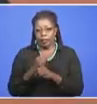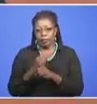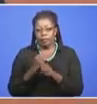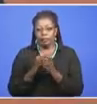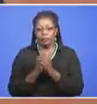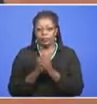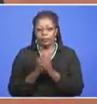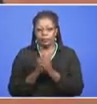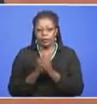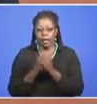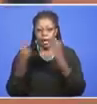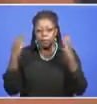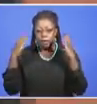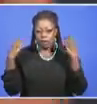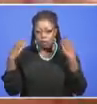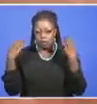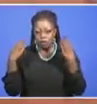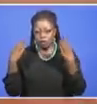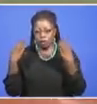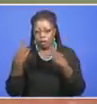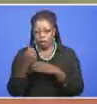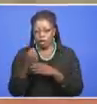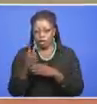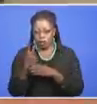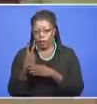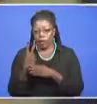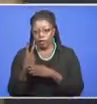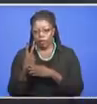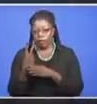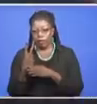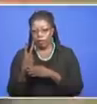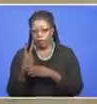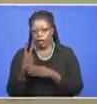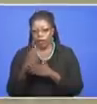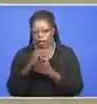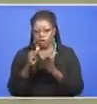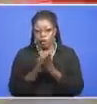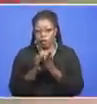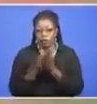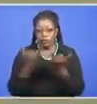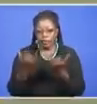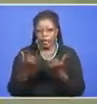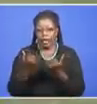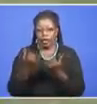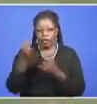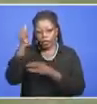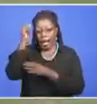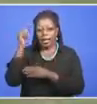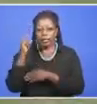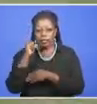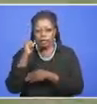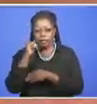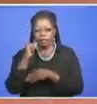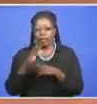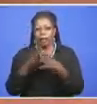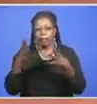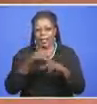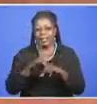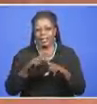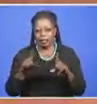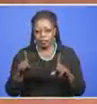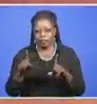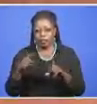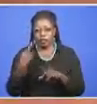In coaching 12-year-olds, you're dealing with 12-year-olds, now you're dealing with adults, you know, but I don't think this could be a big difference. I think we're all